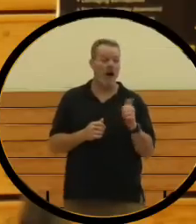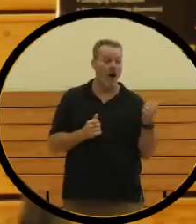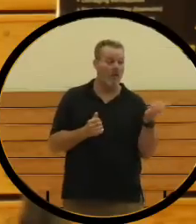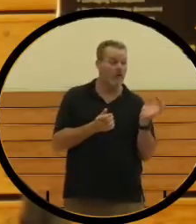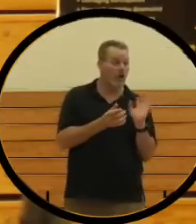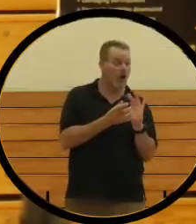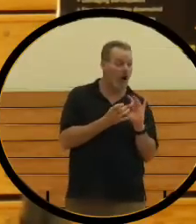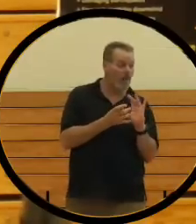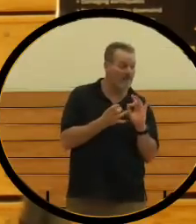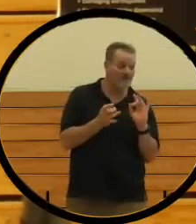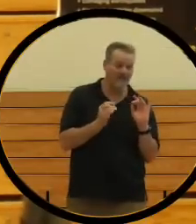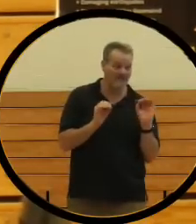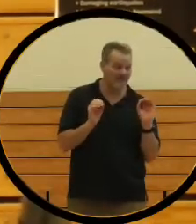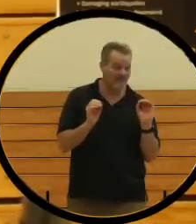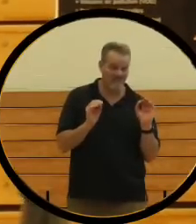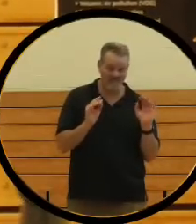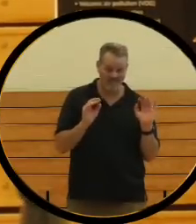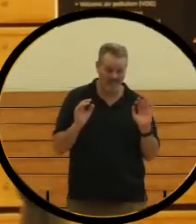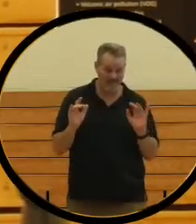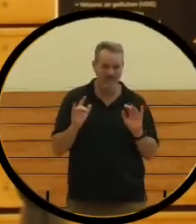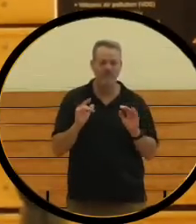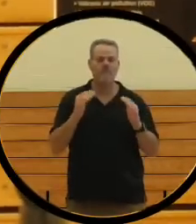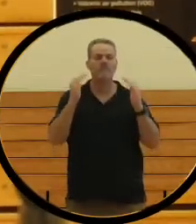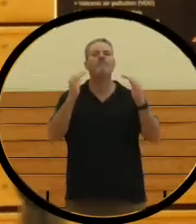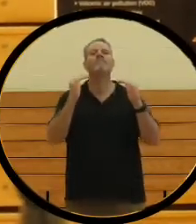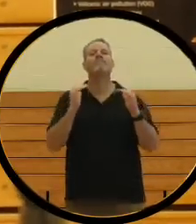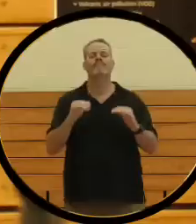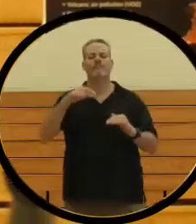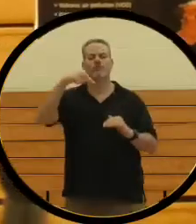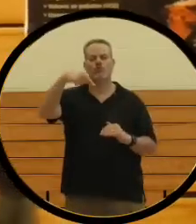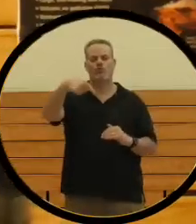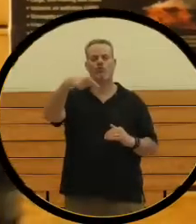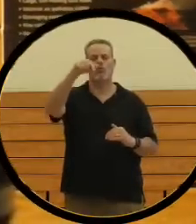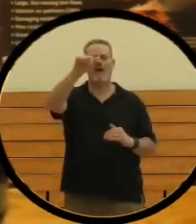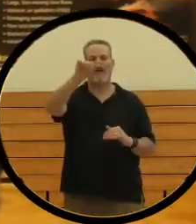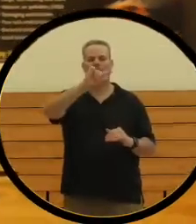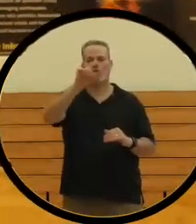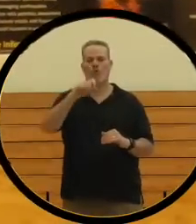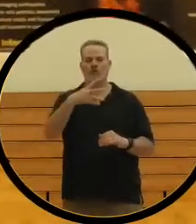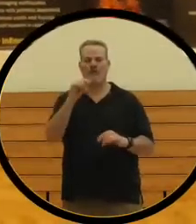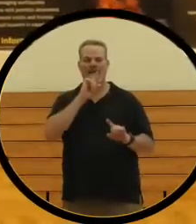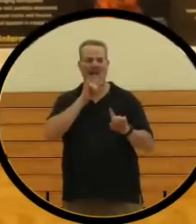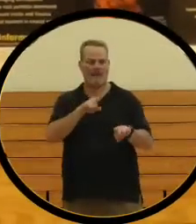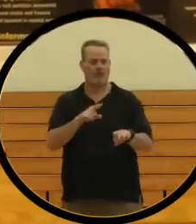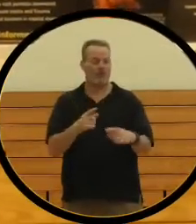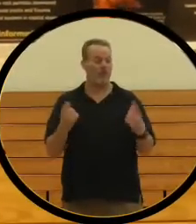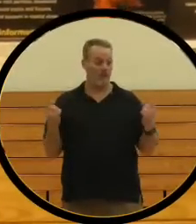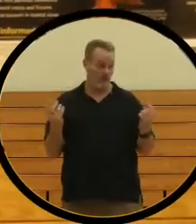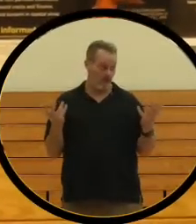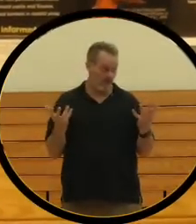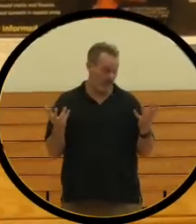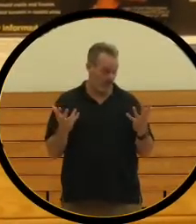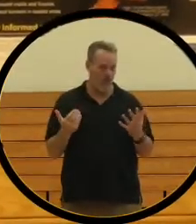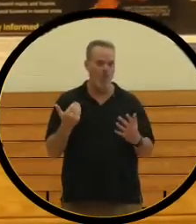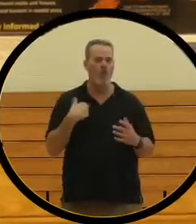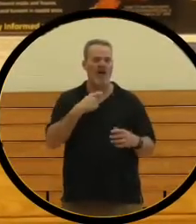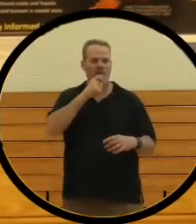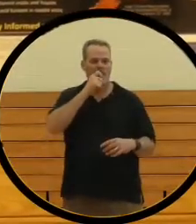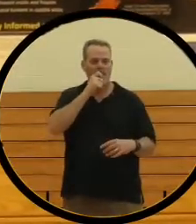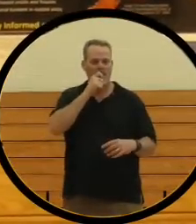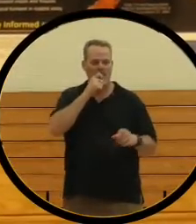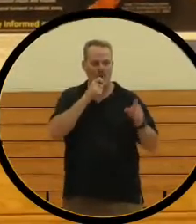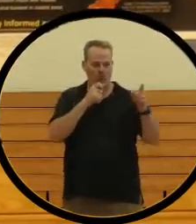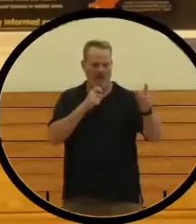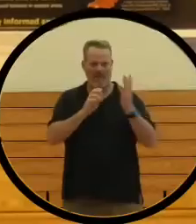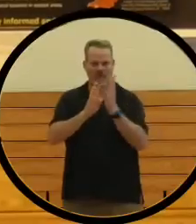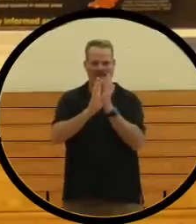comments, we'll move into the question and answer phase. So what we're gonna have here is we have got the mic there. You guys